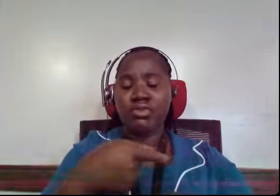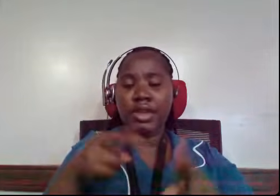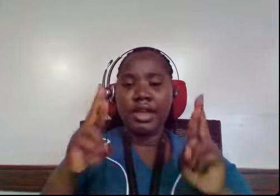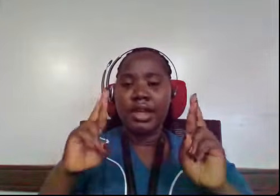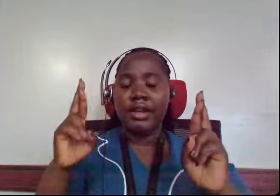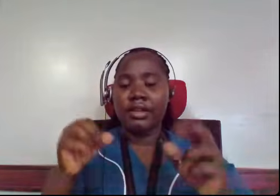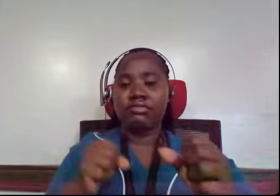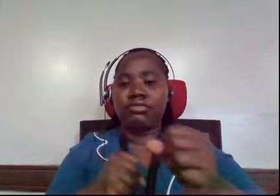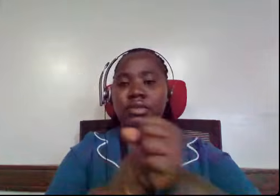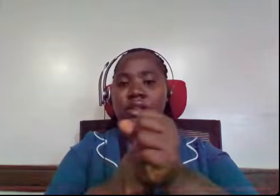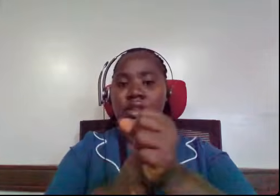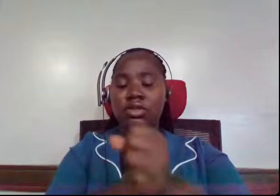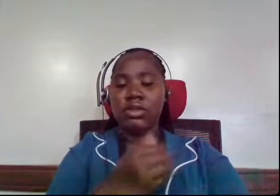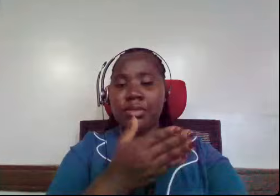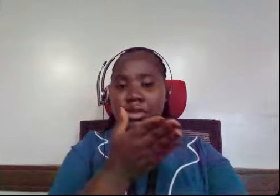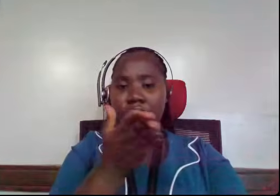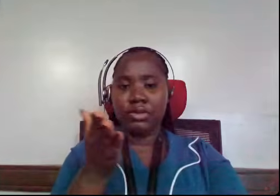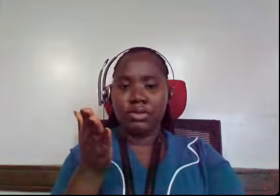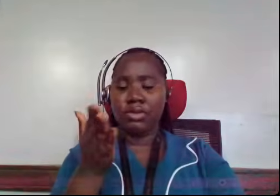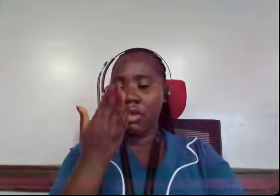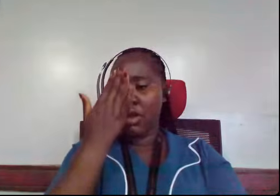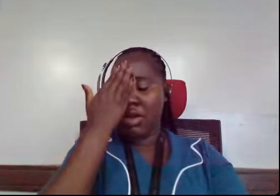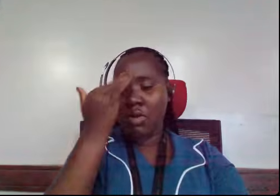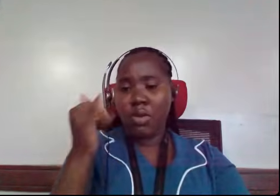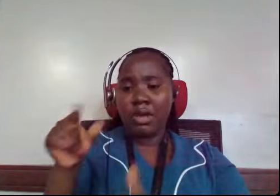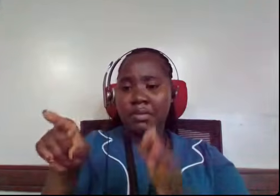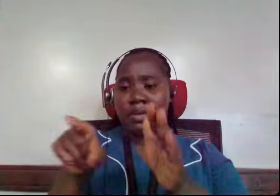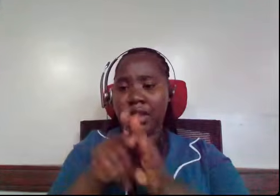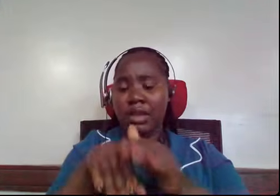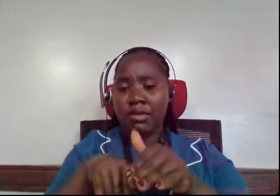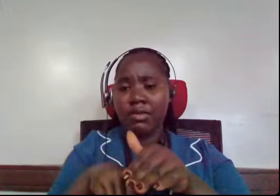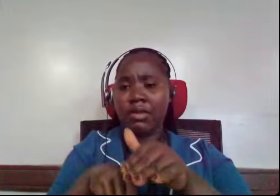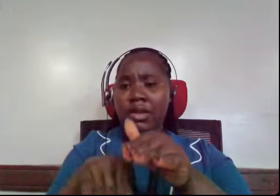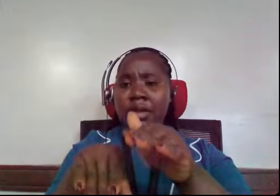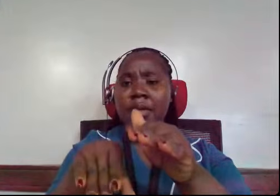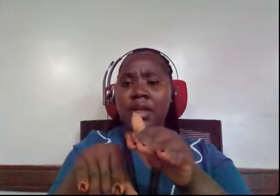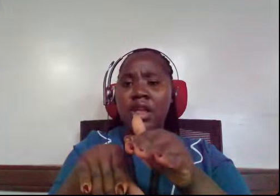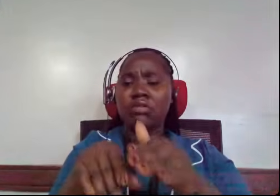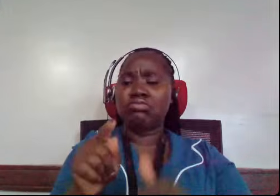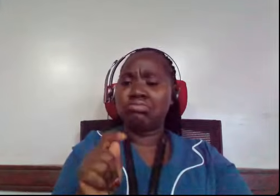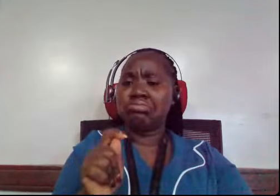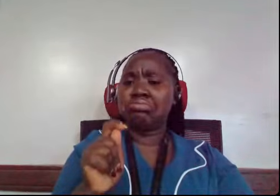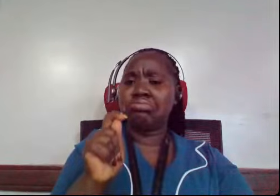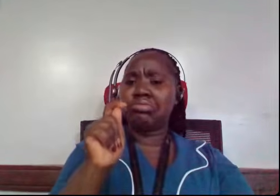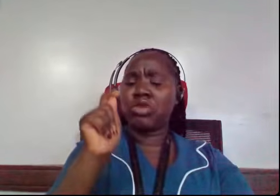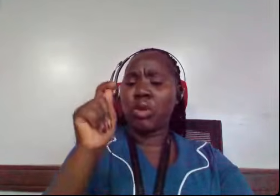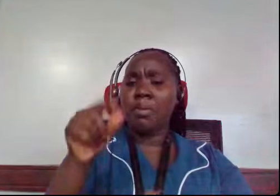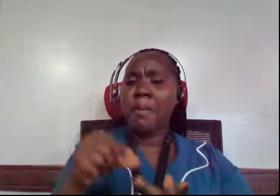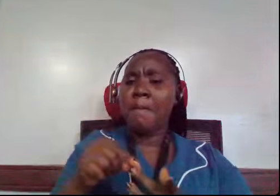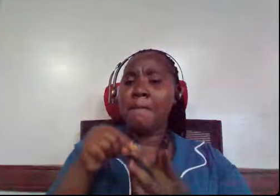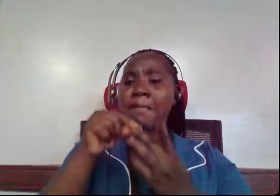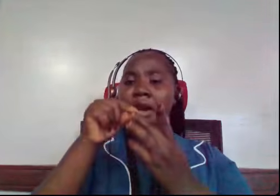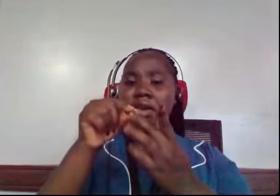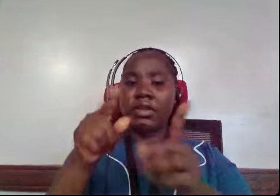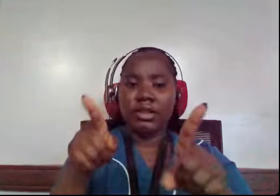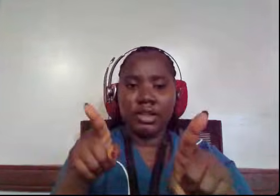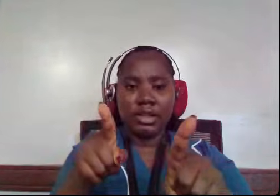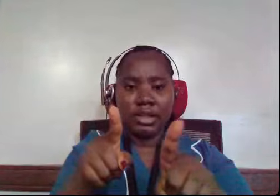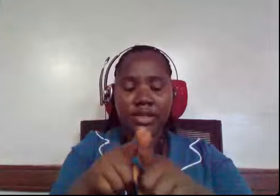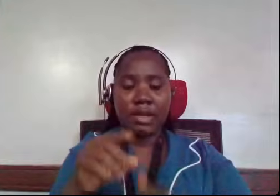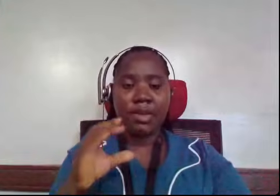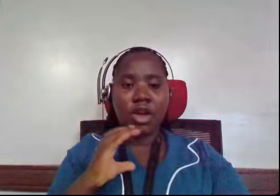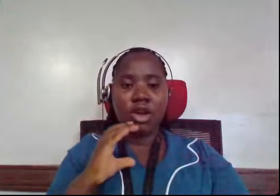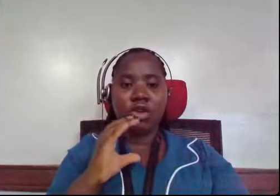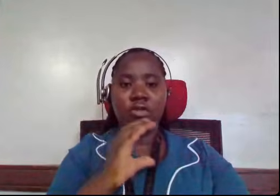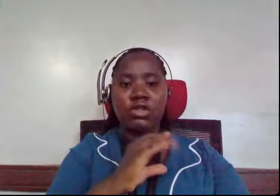because your compliance is our top priority. And also the commissioner is saying,